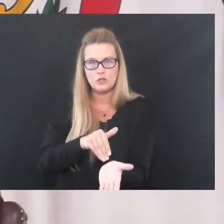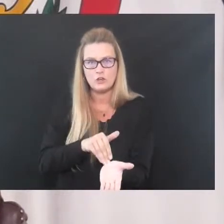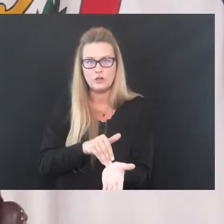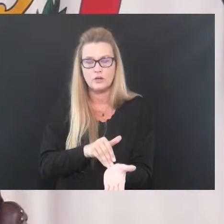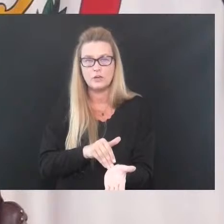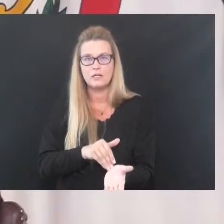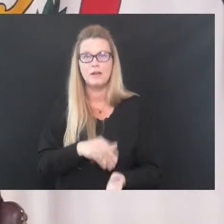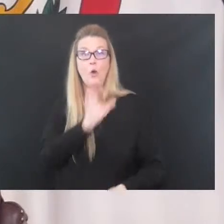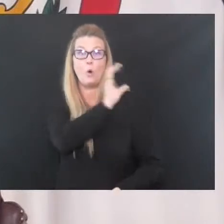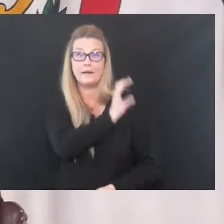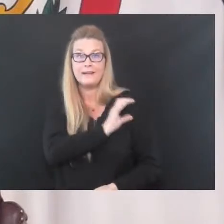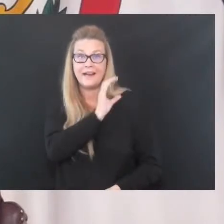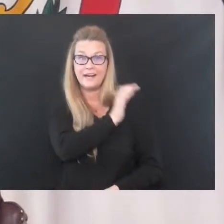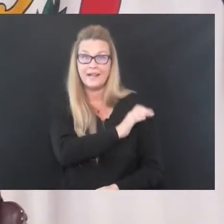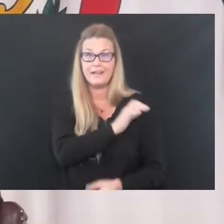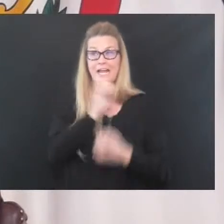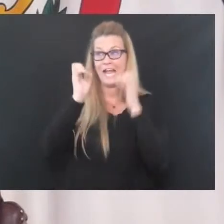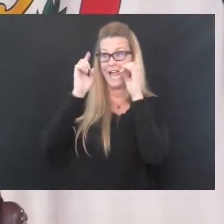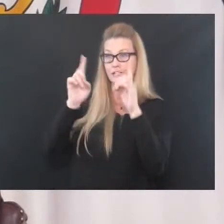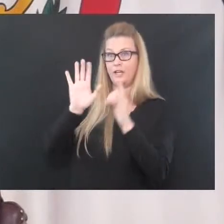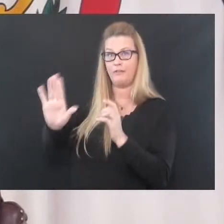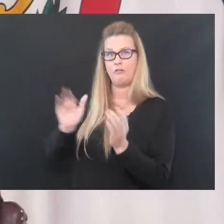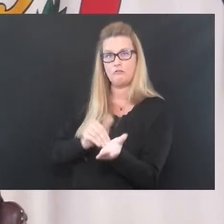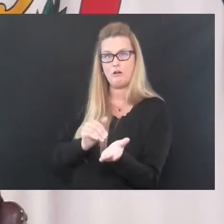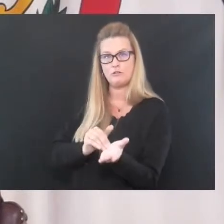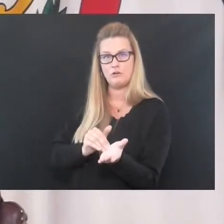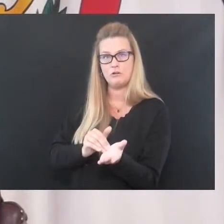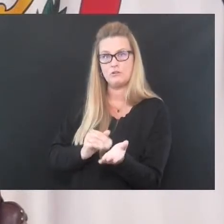care clinics, and educate doctors.